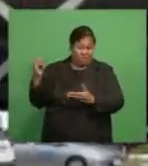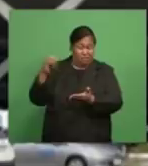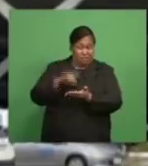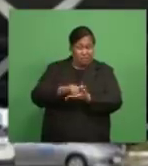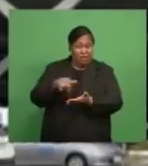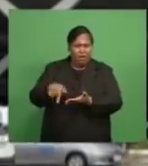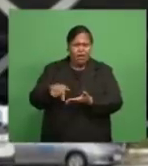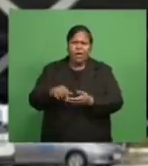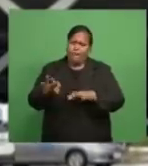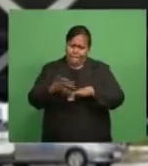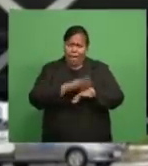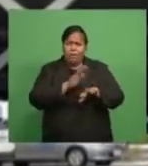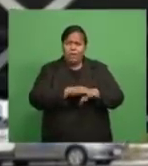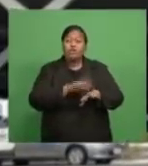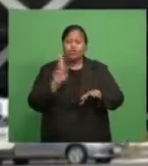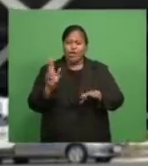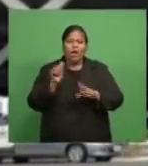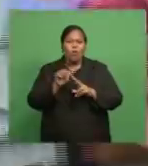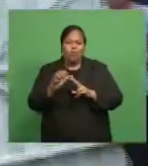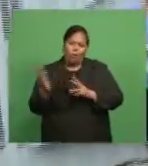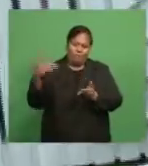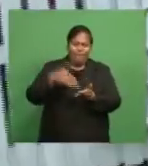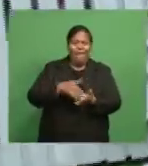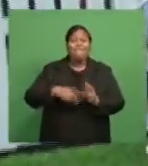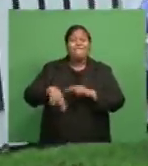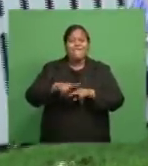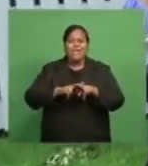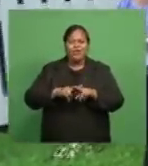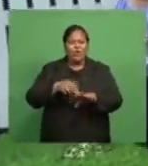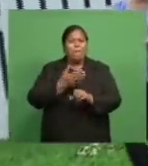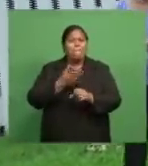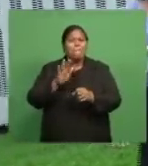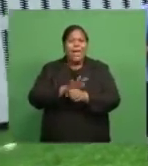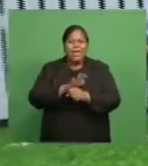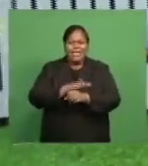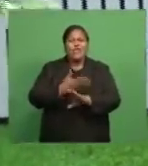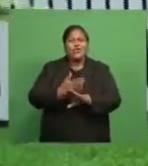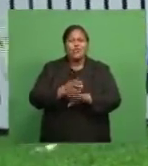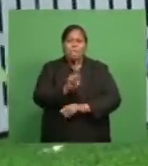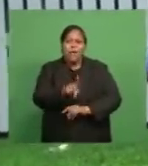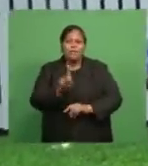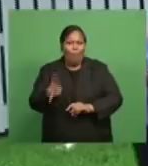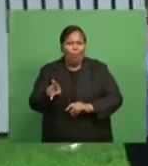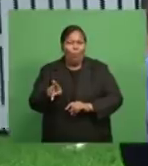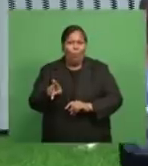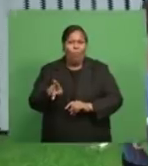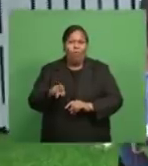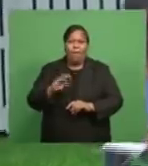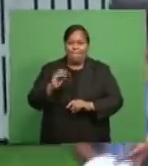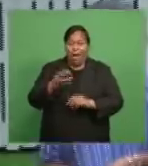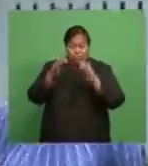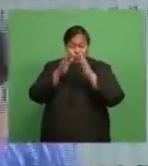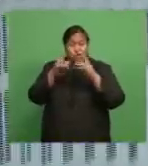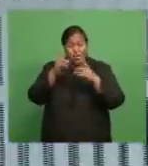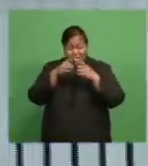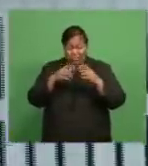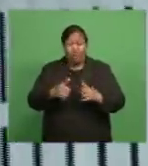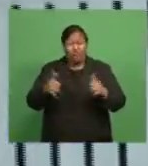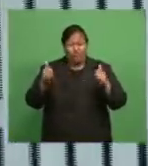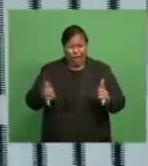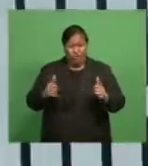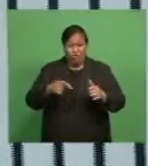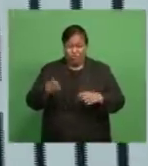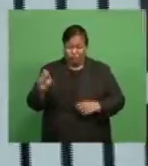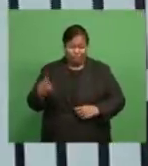the marriage, she came to Fiji to renew her passport. However, the judge reminded Mborenivalu that she was fully aware of the threat the virus